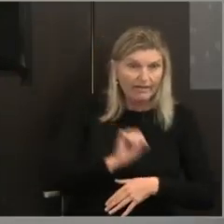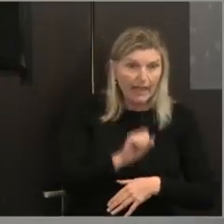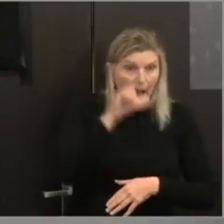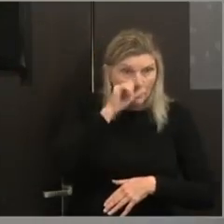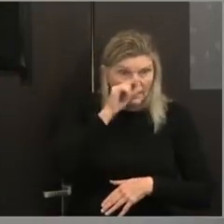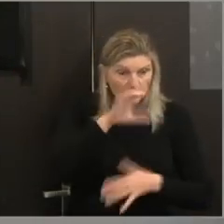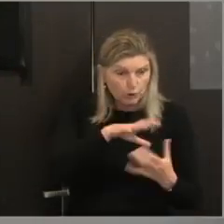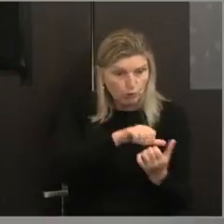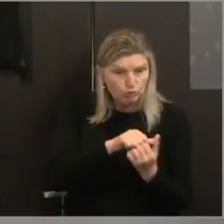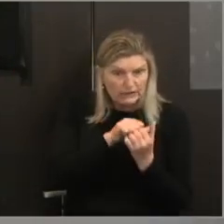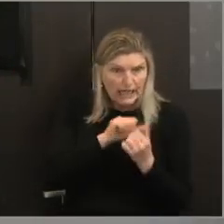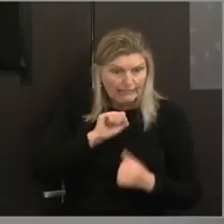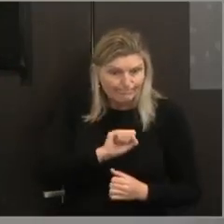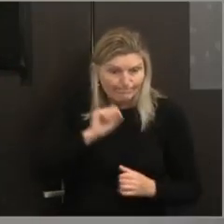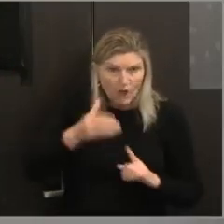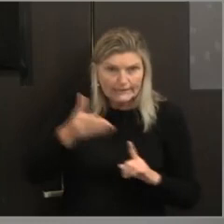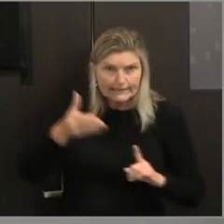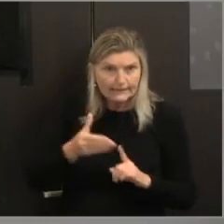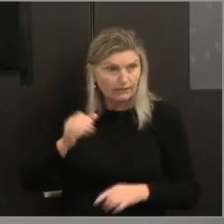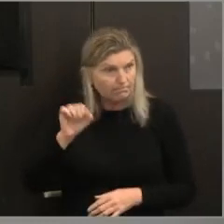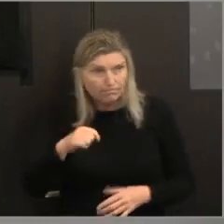to retain that identity?